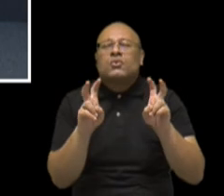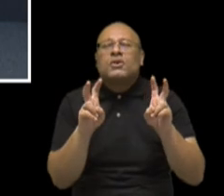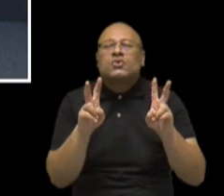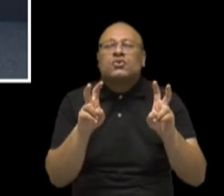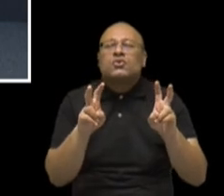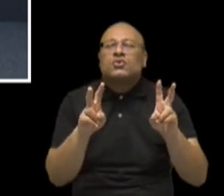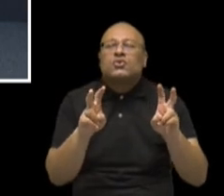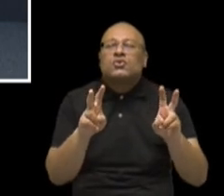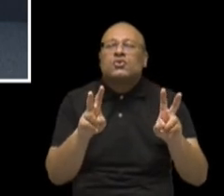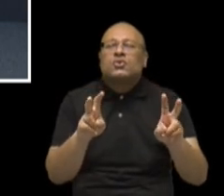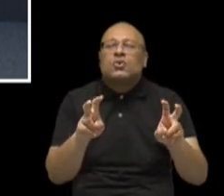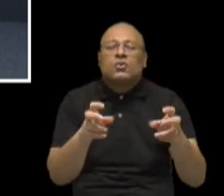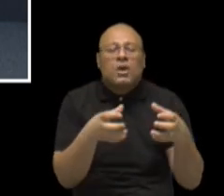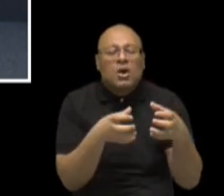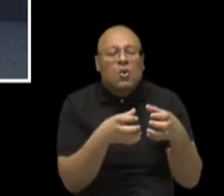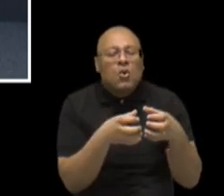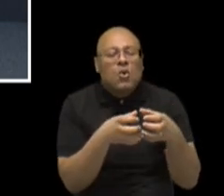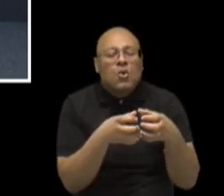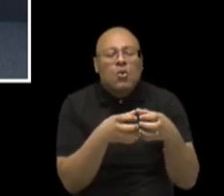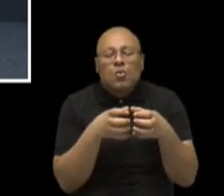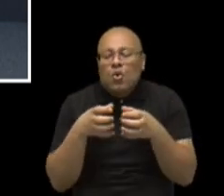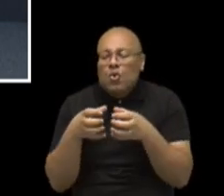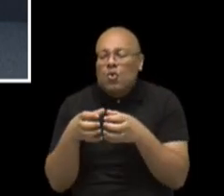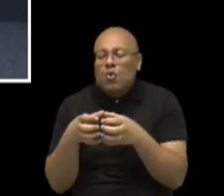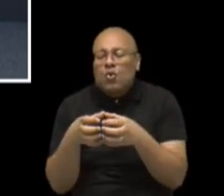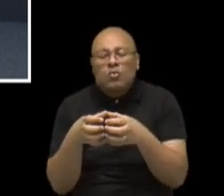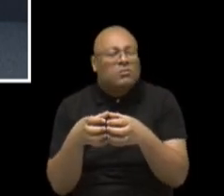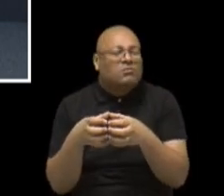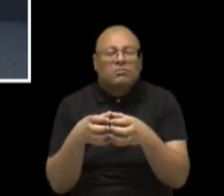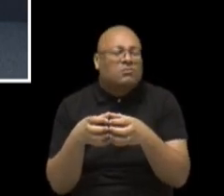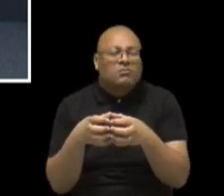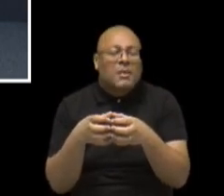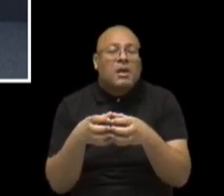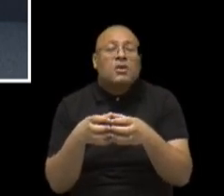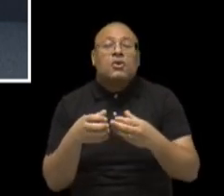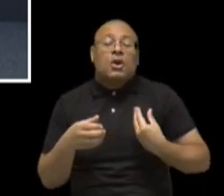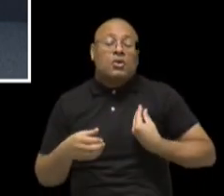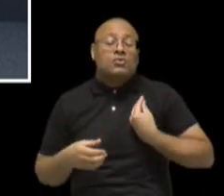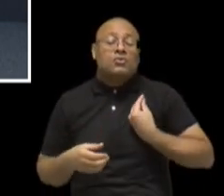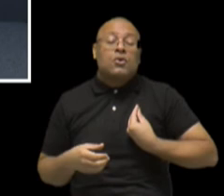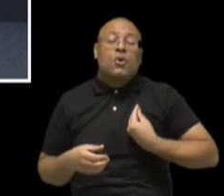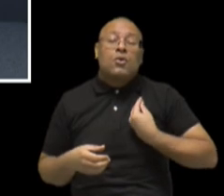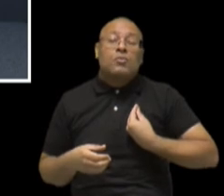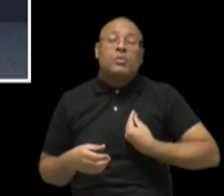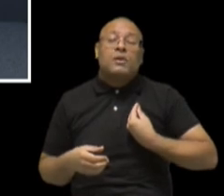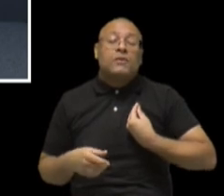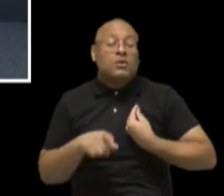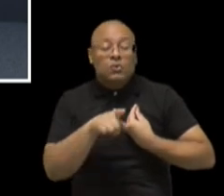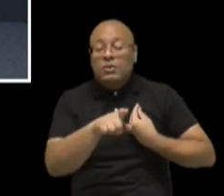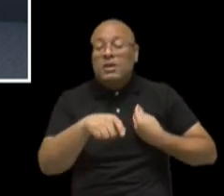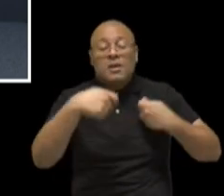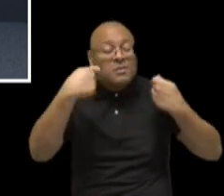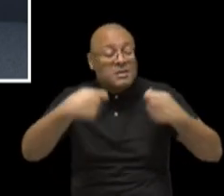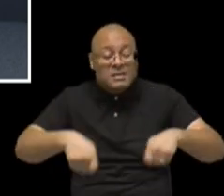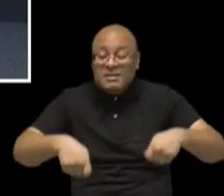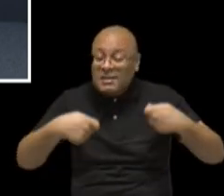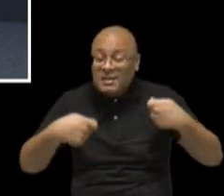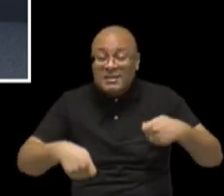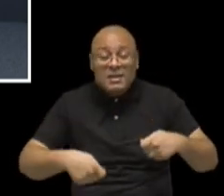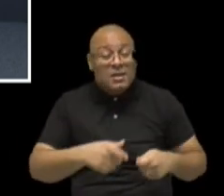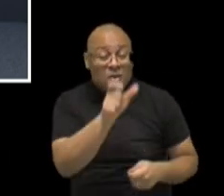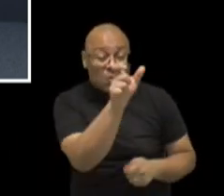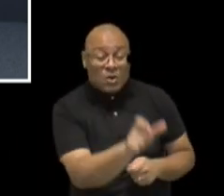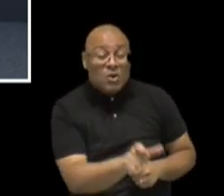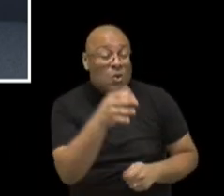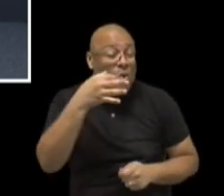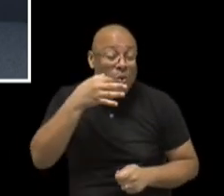not about an age group. It's about the way you live your life. It's about having real needs and a real life and living